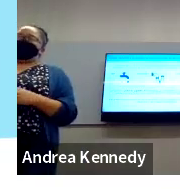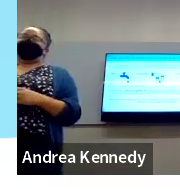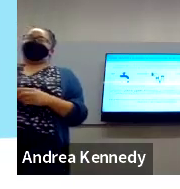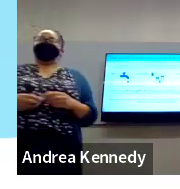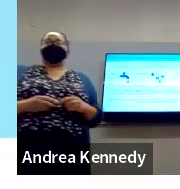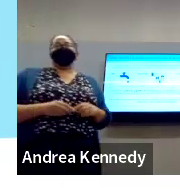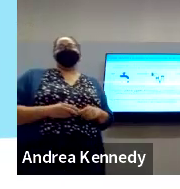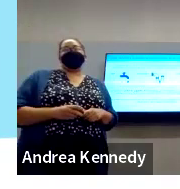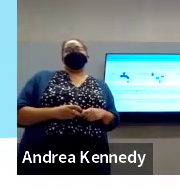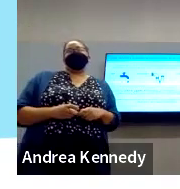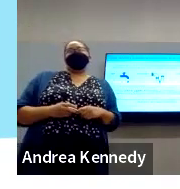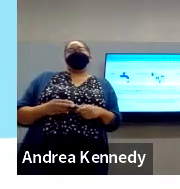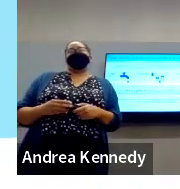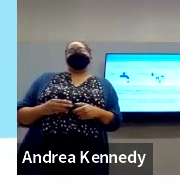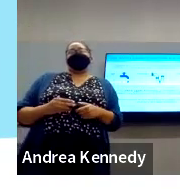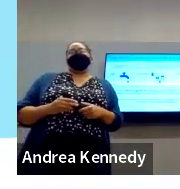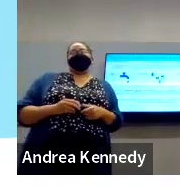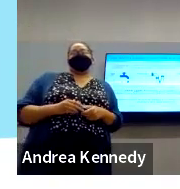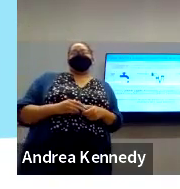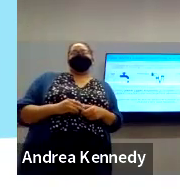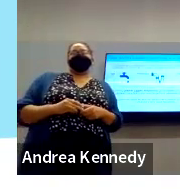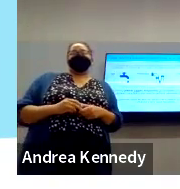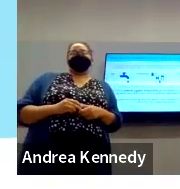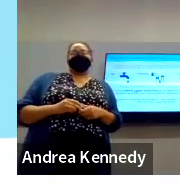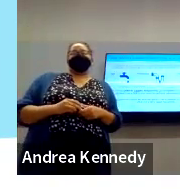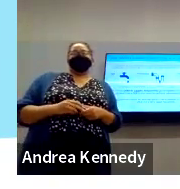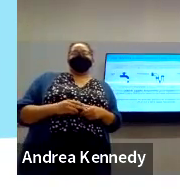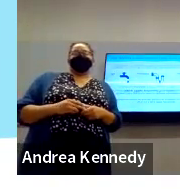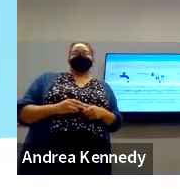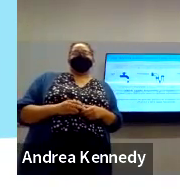will pay for maybe another